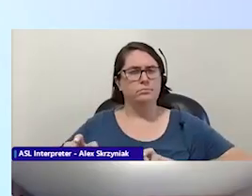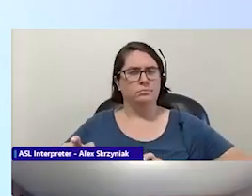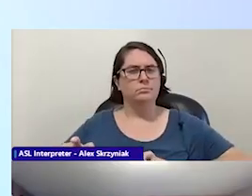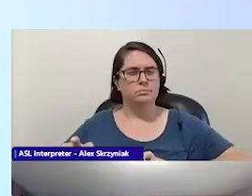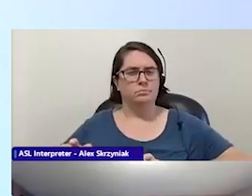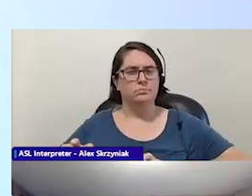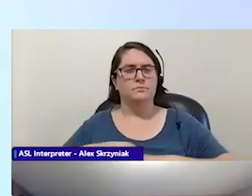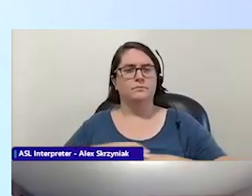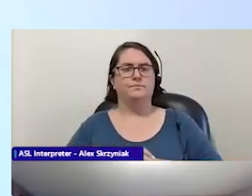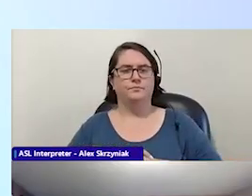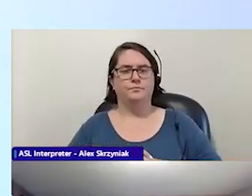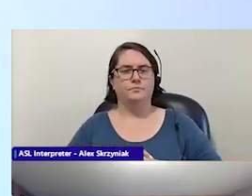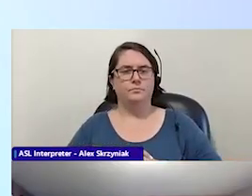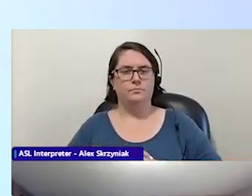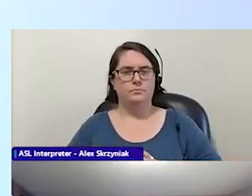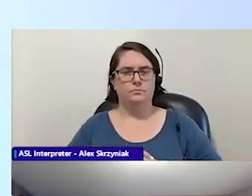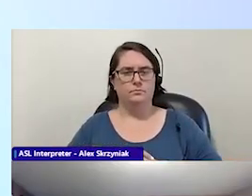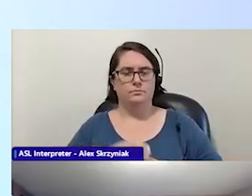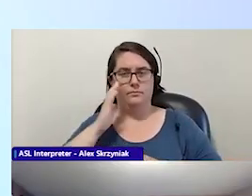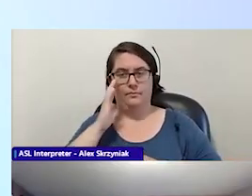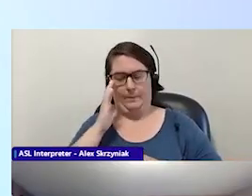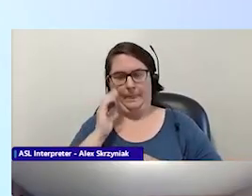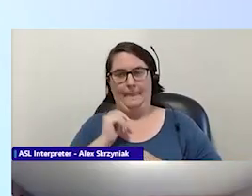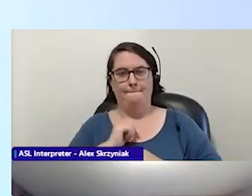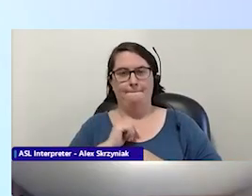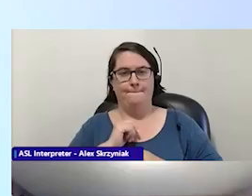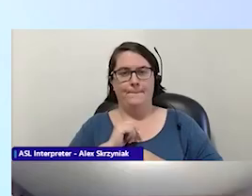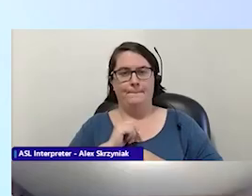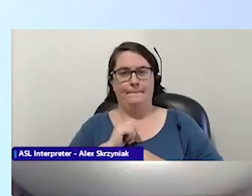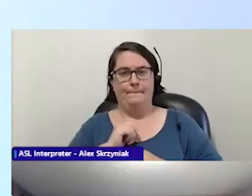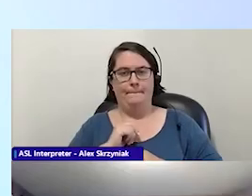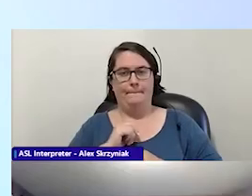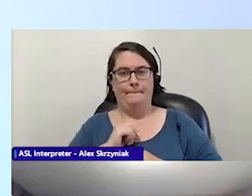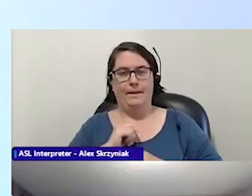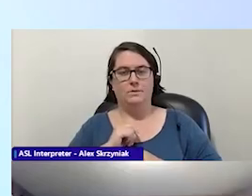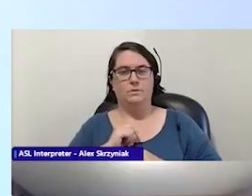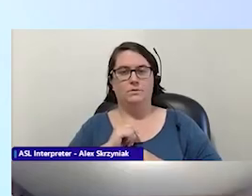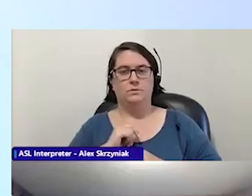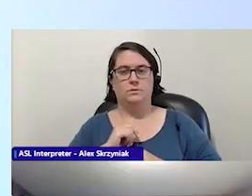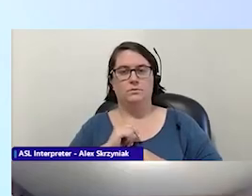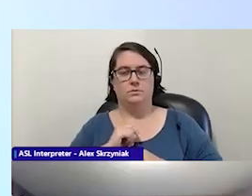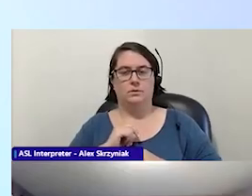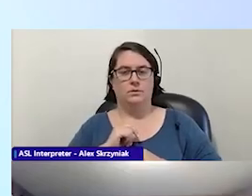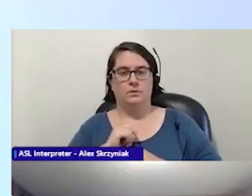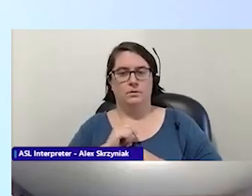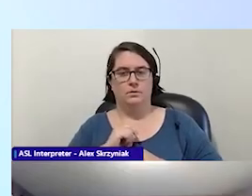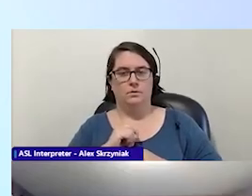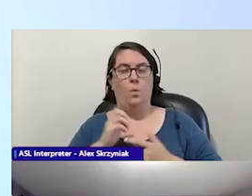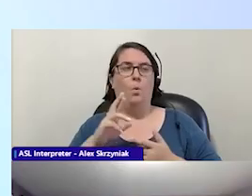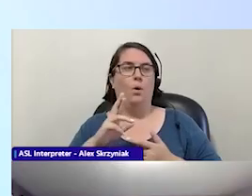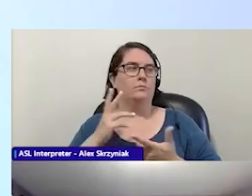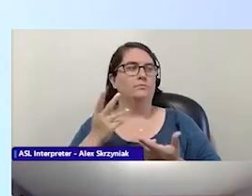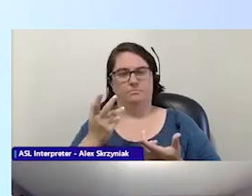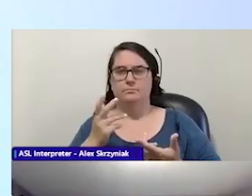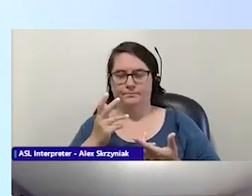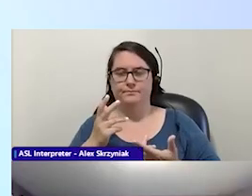women, are abused by the same types of individuals, i.e. this having the same kinds of